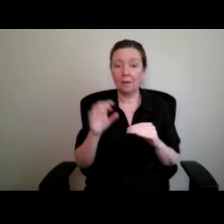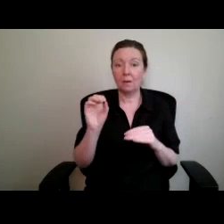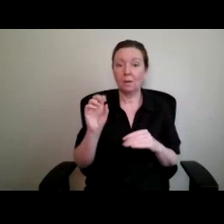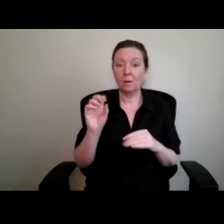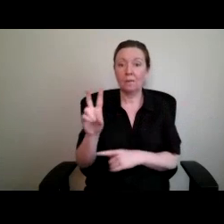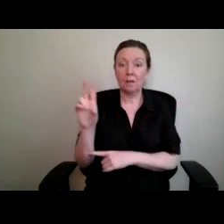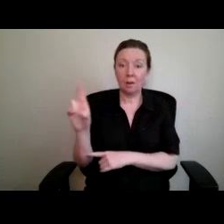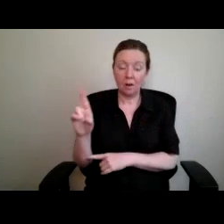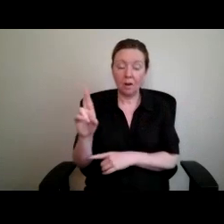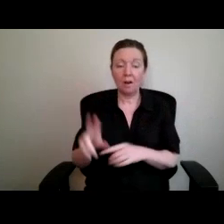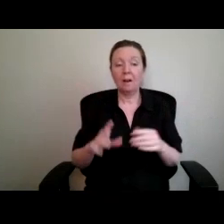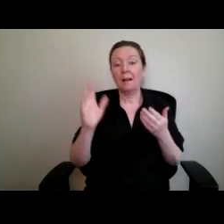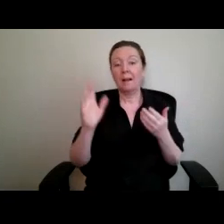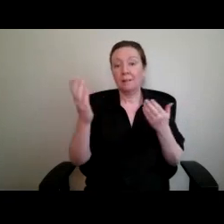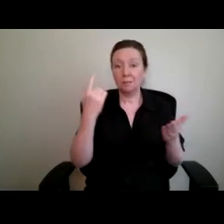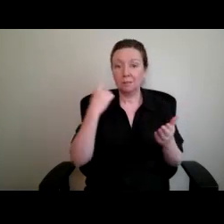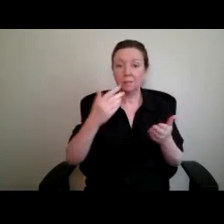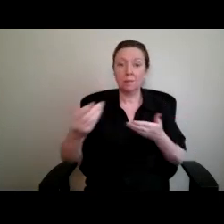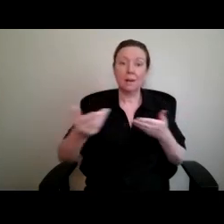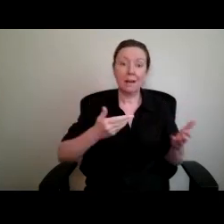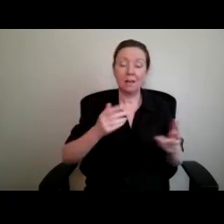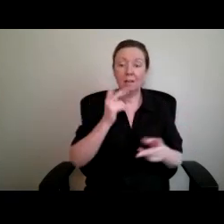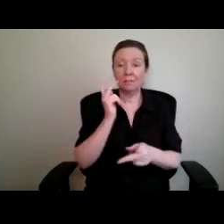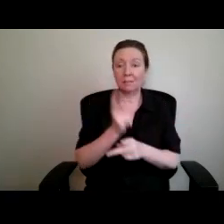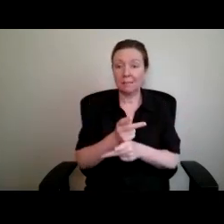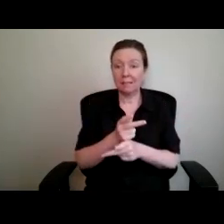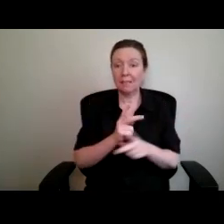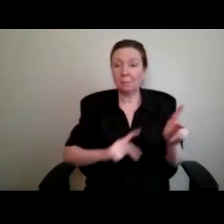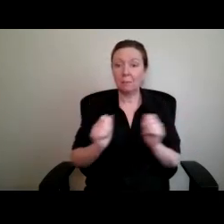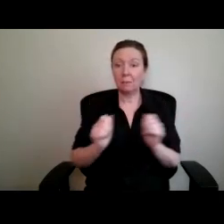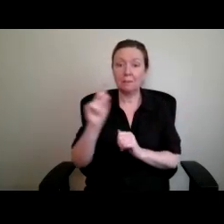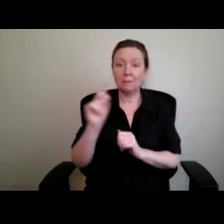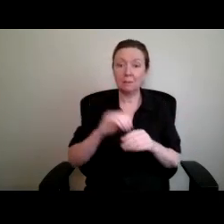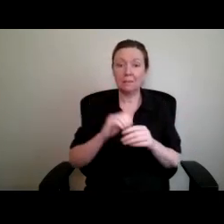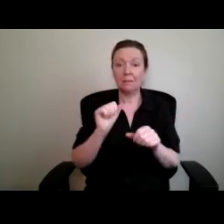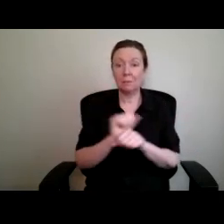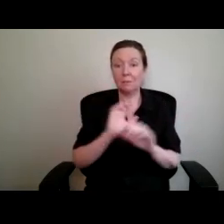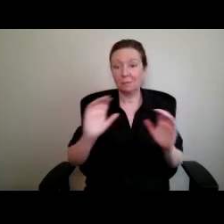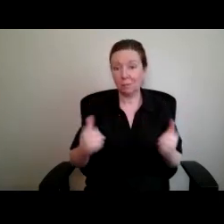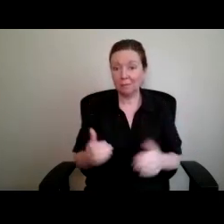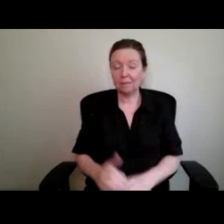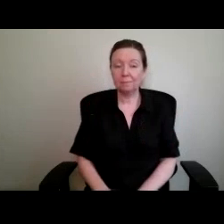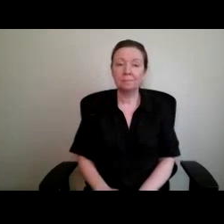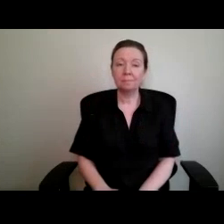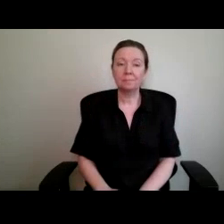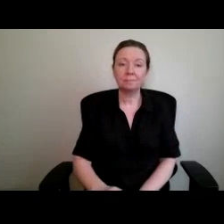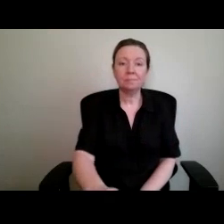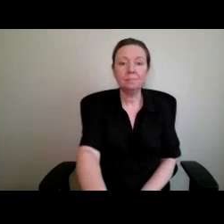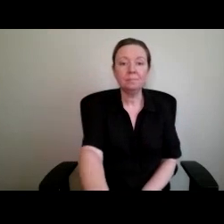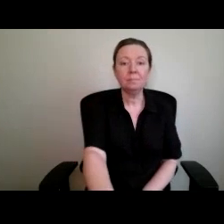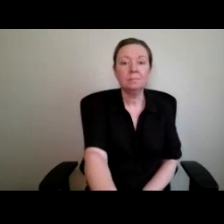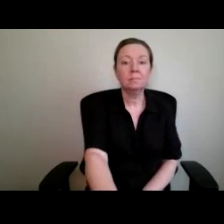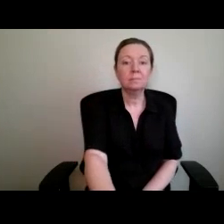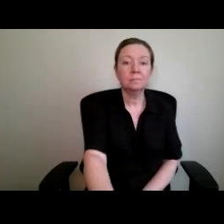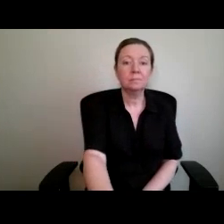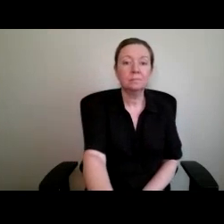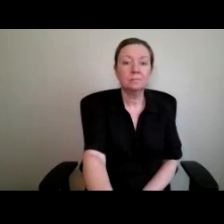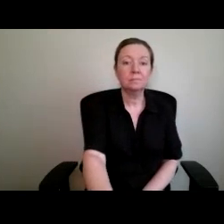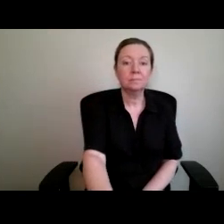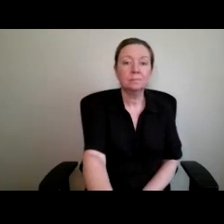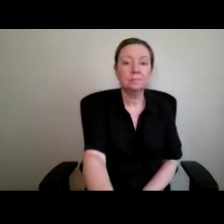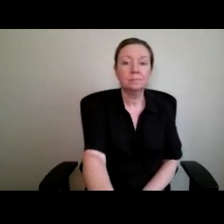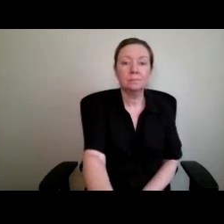and the services for hiring and retaining people with disabilities in the workforce. Perfect. Thanks, Janet. So we just wanted to